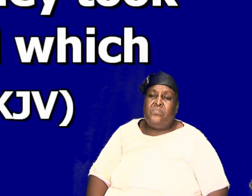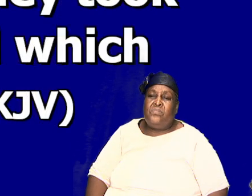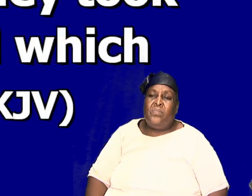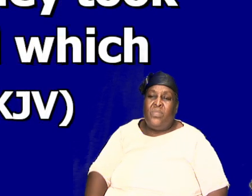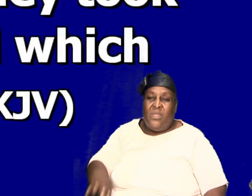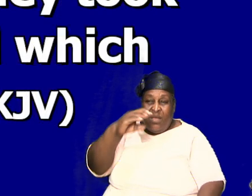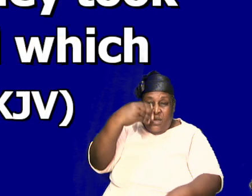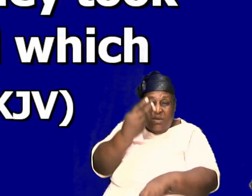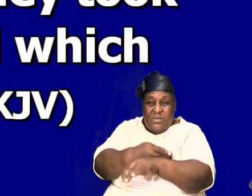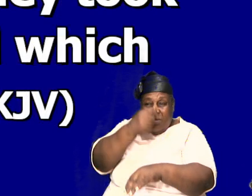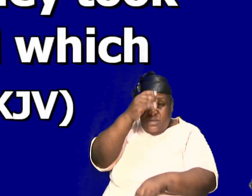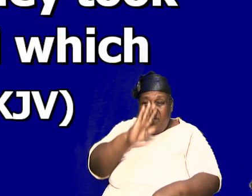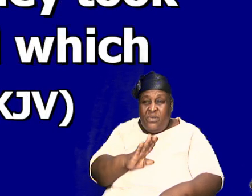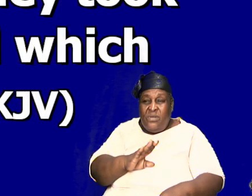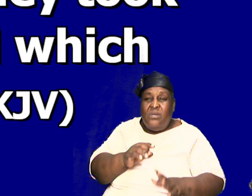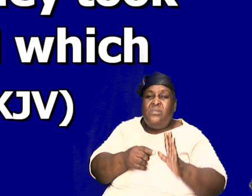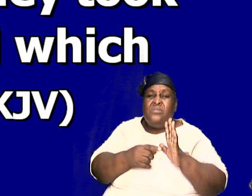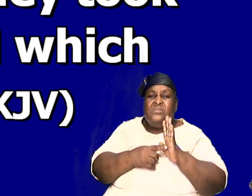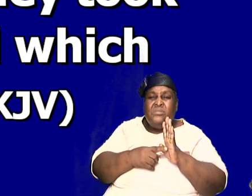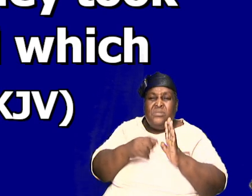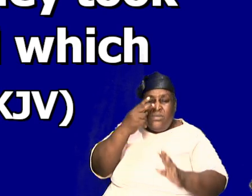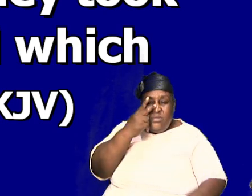But the sons of God